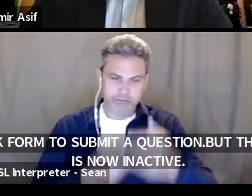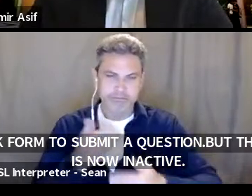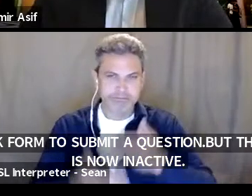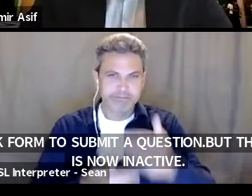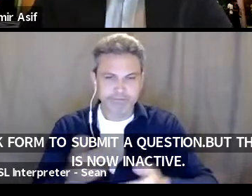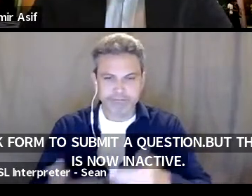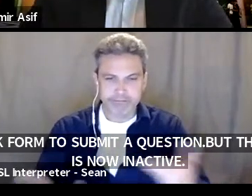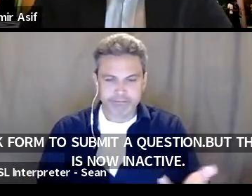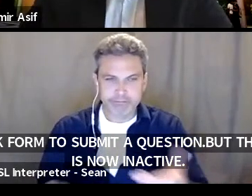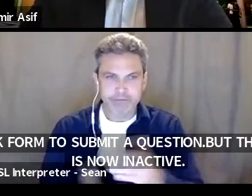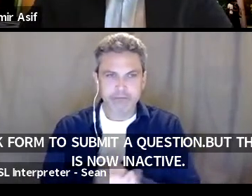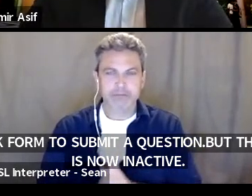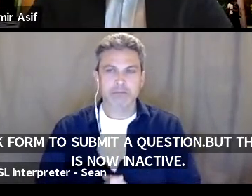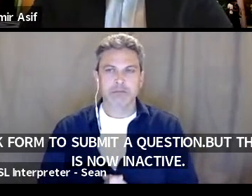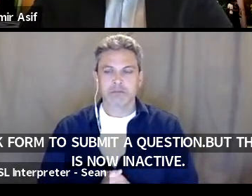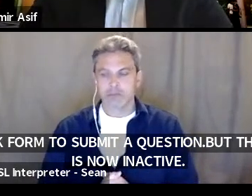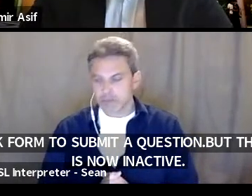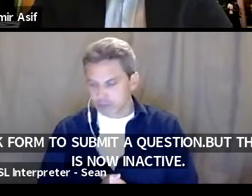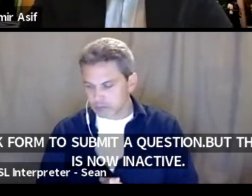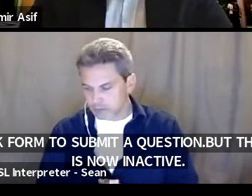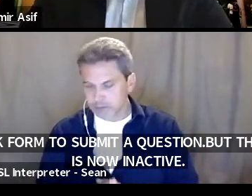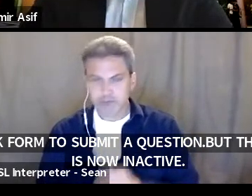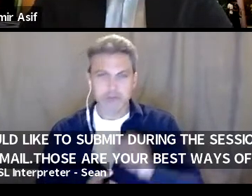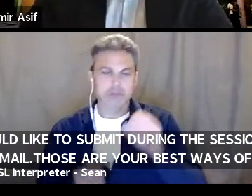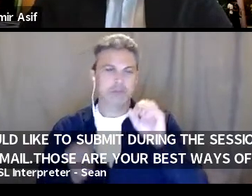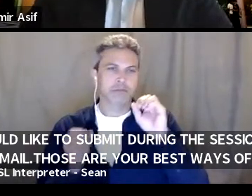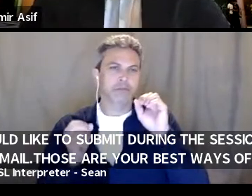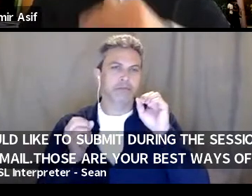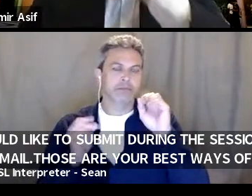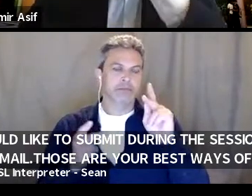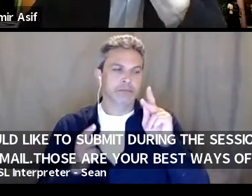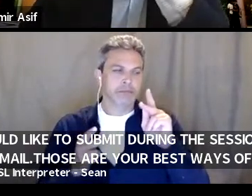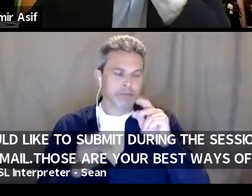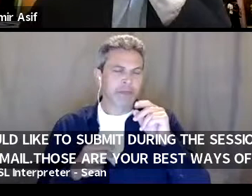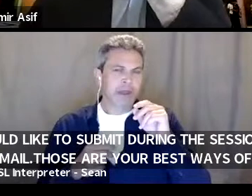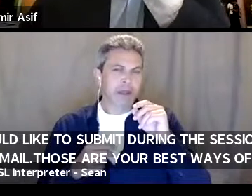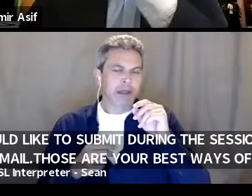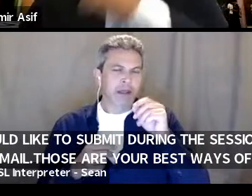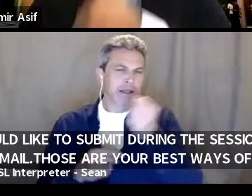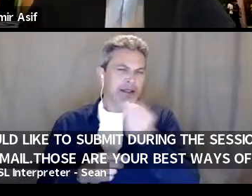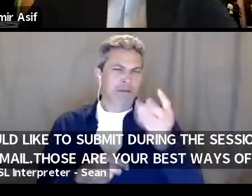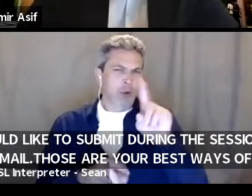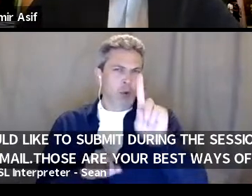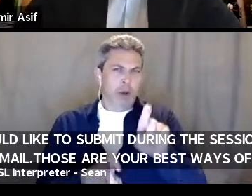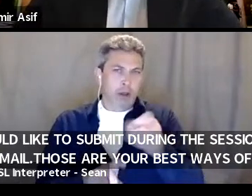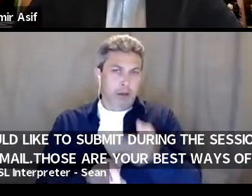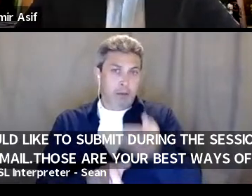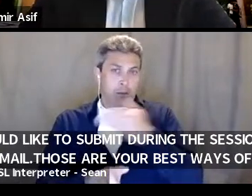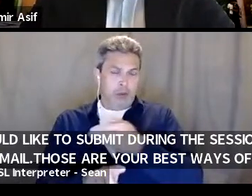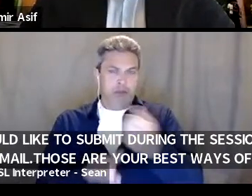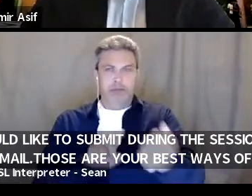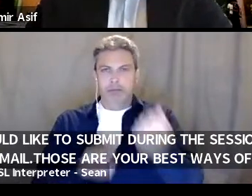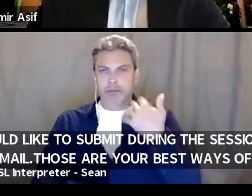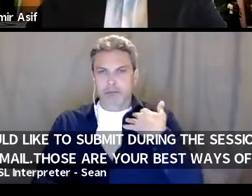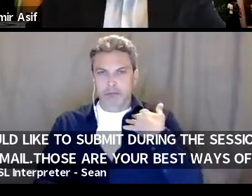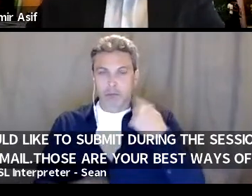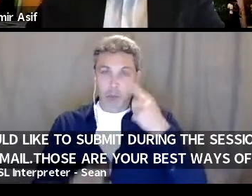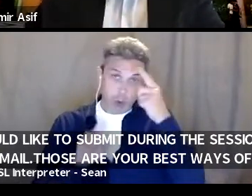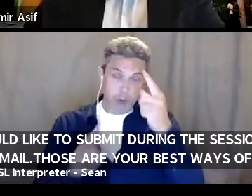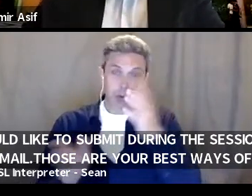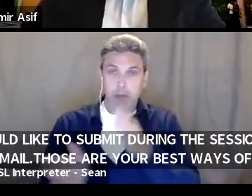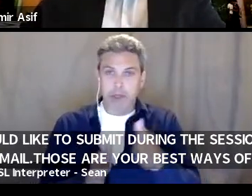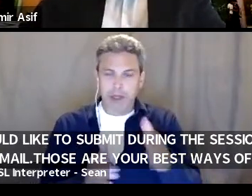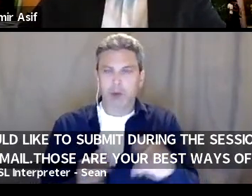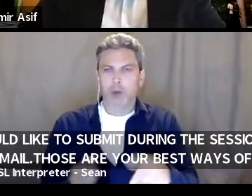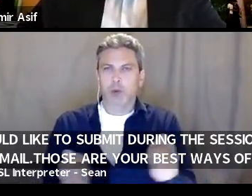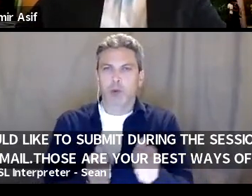So just to launch off, there were quite a few questions submitted in advance, which have to do with, planning for the winter term. And